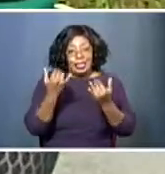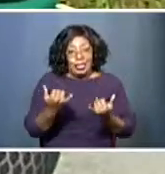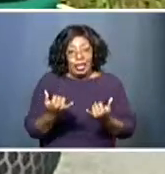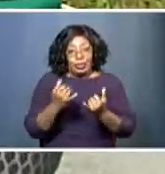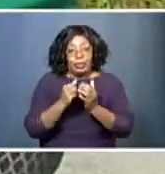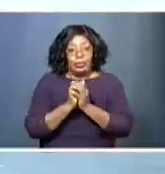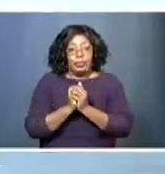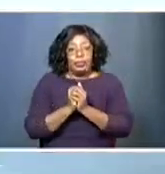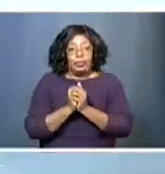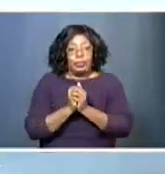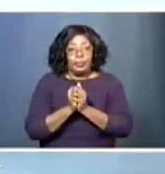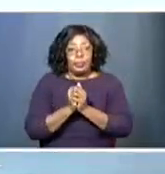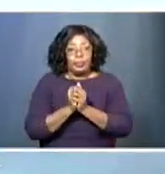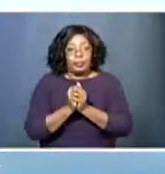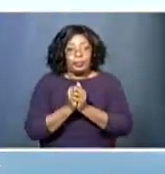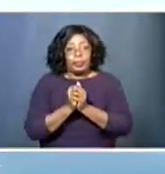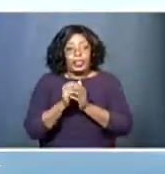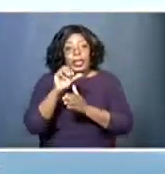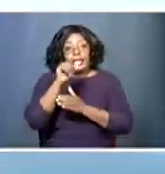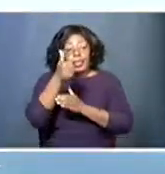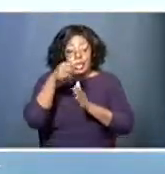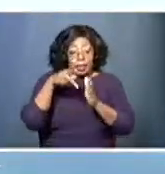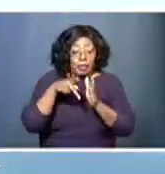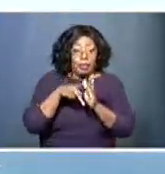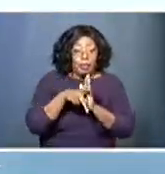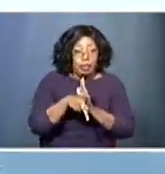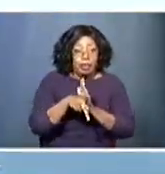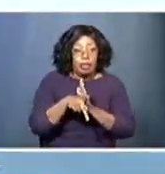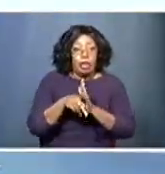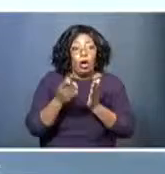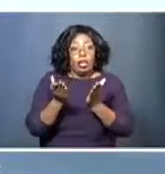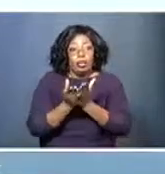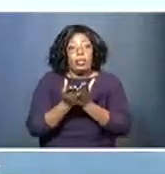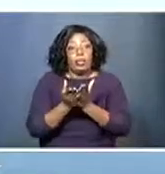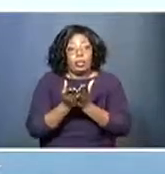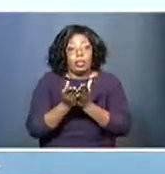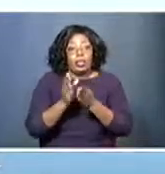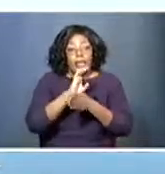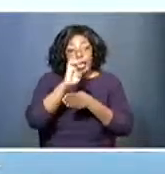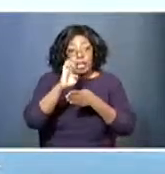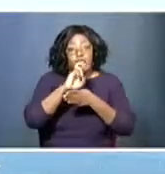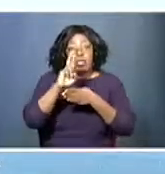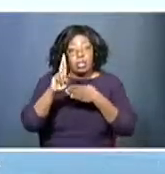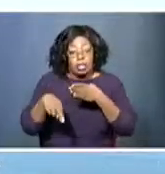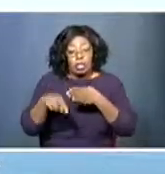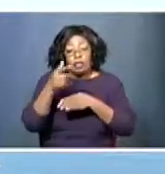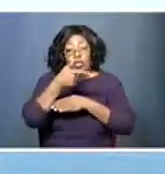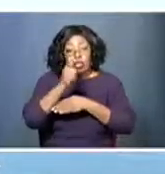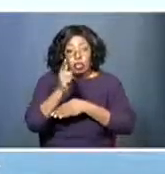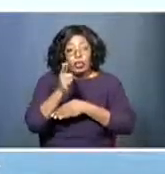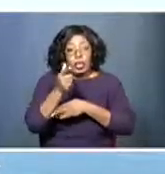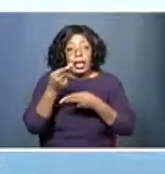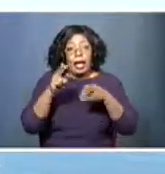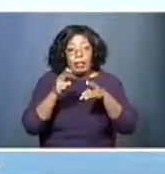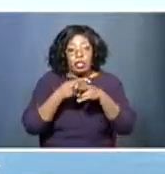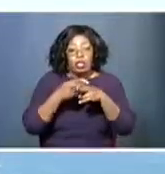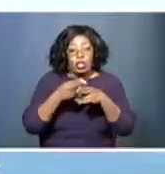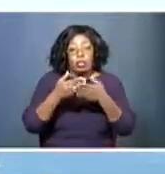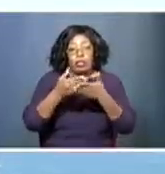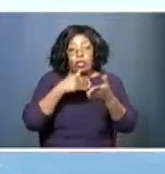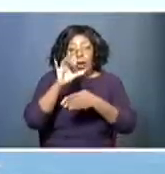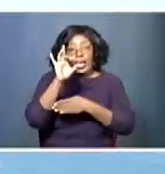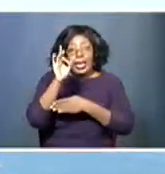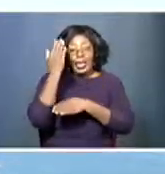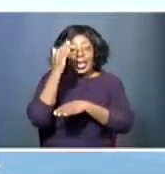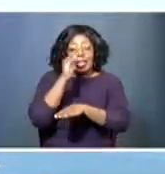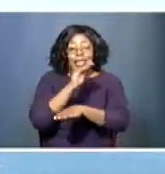Network News. Well, another homicide on the books. This one, the end result of a shooting that unfolded shortly before 8